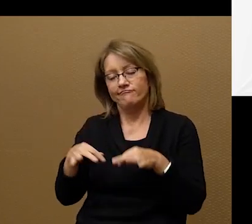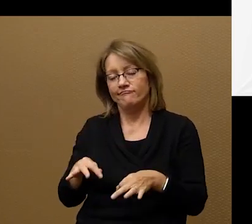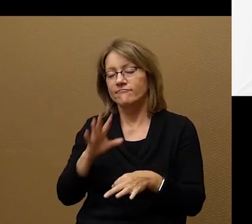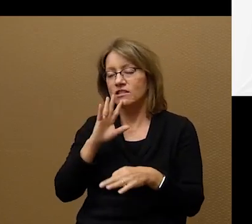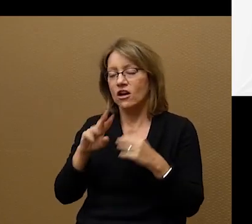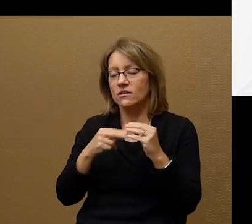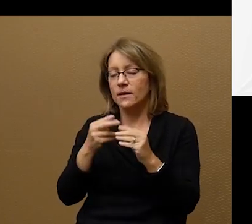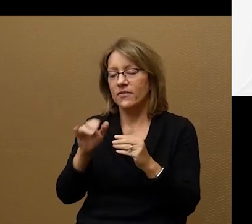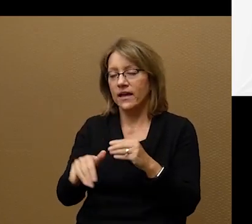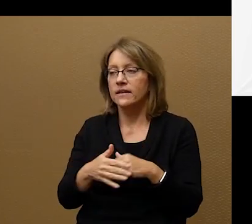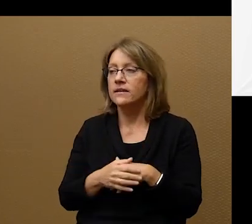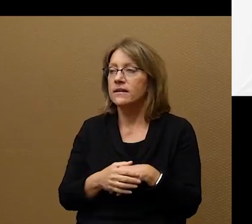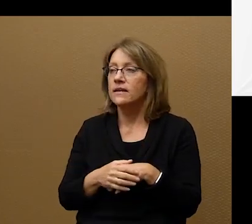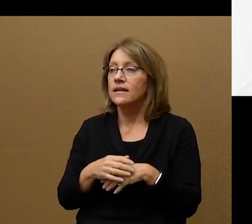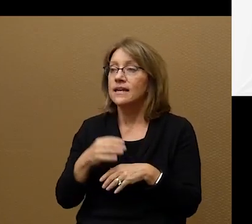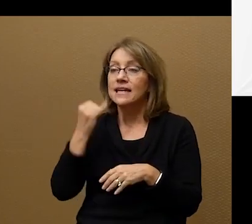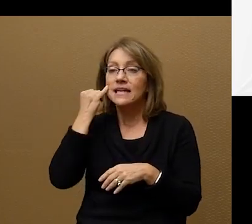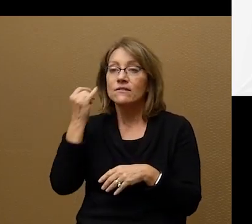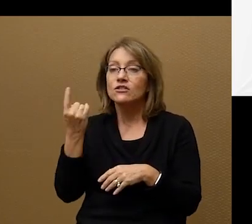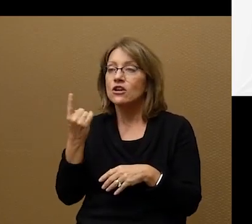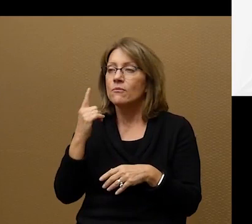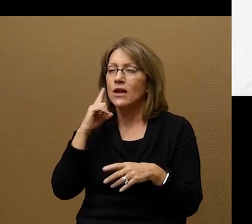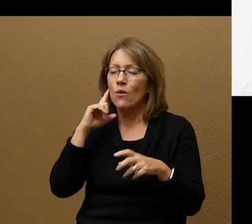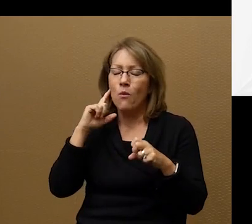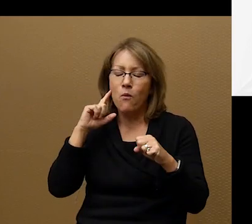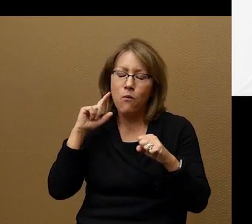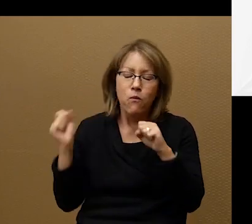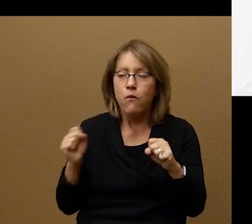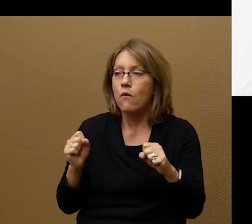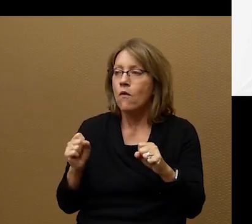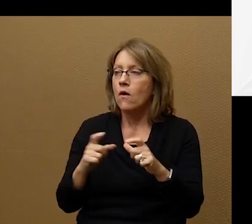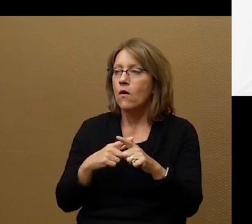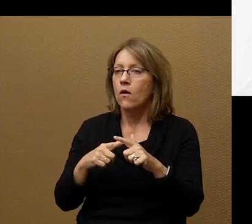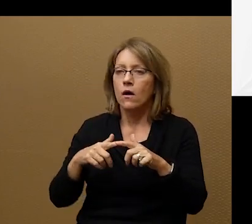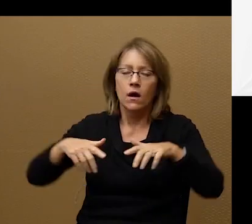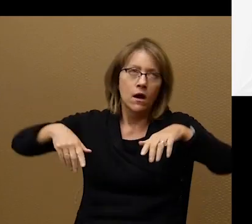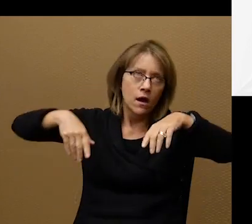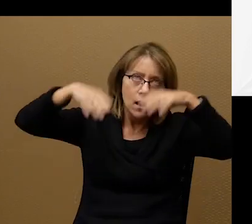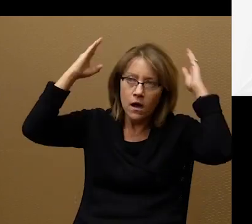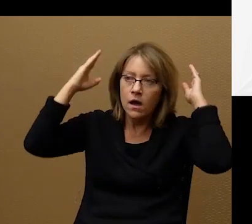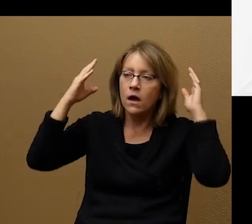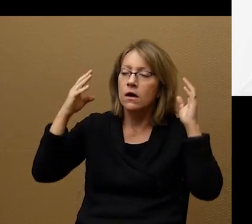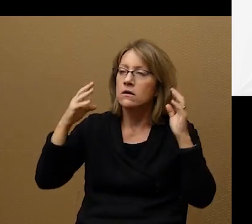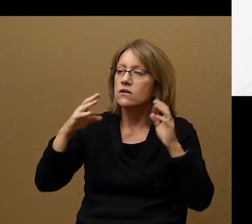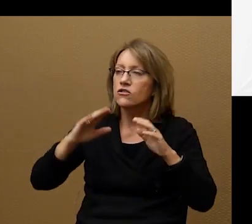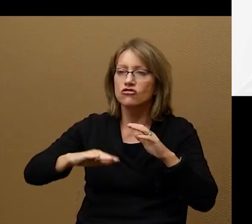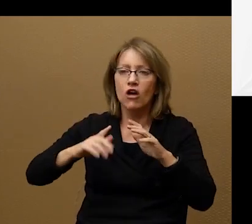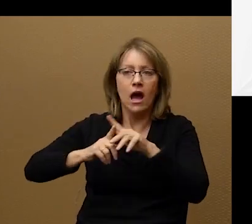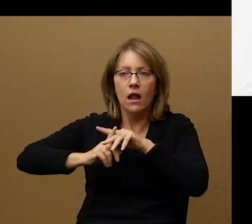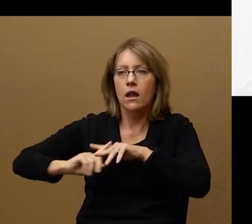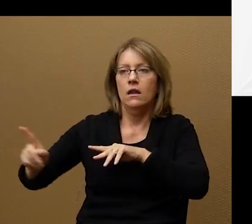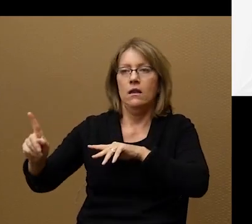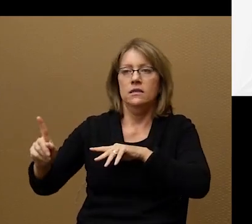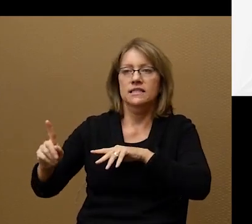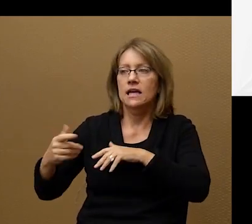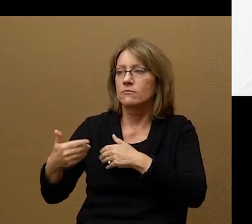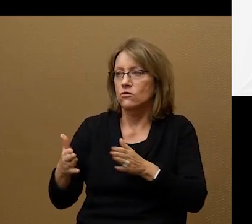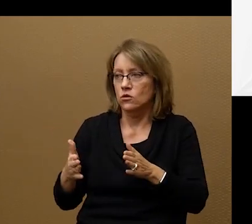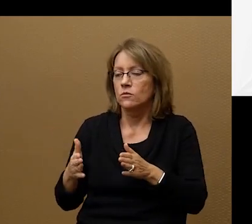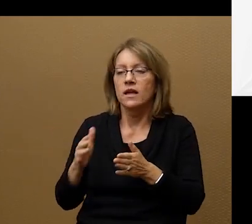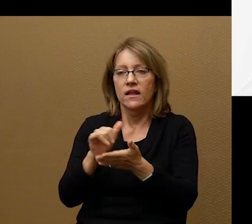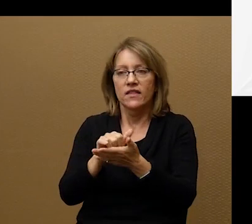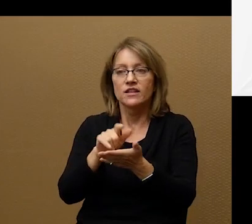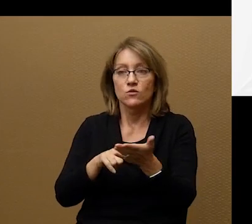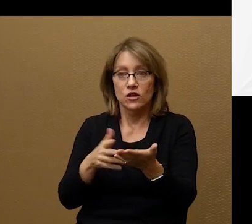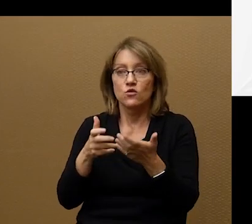If something is super loud and is super overwhelming and the child escapes the room, those are the things that you want to write